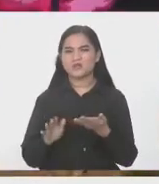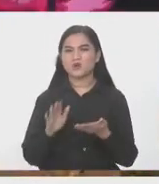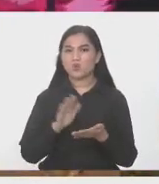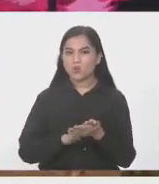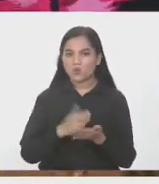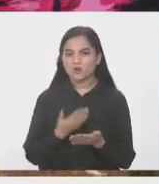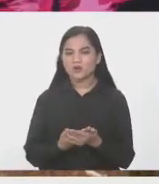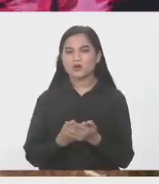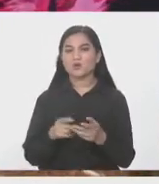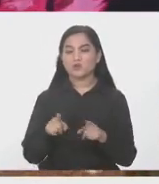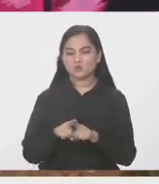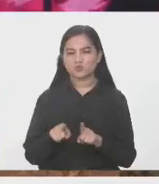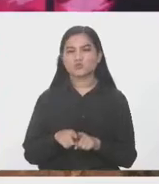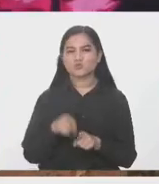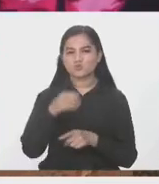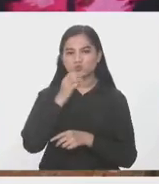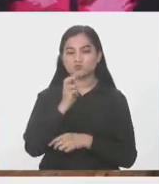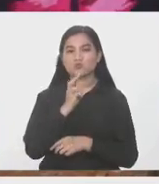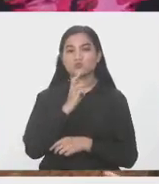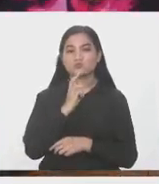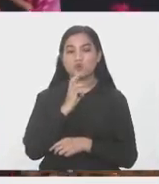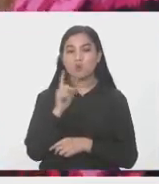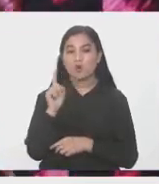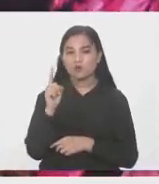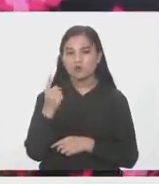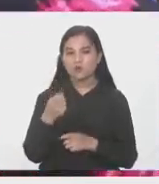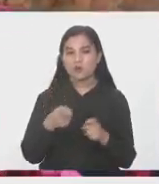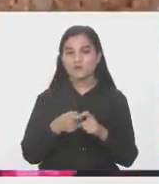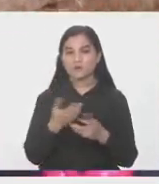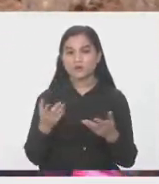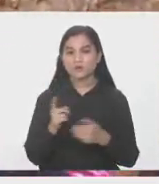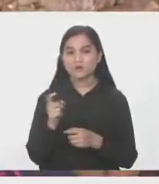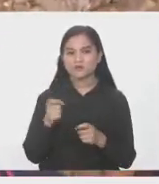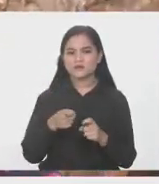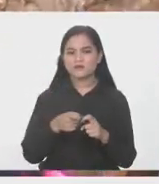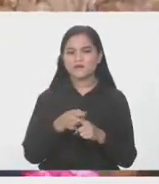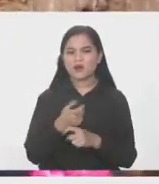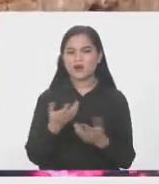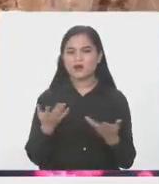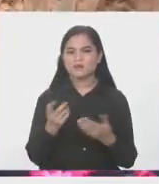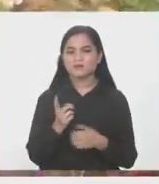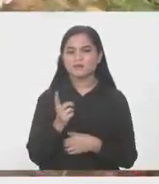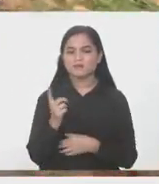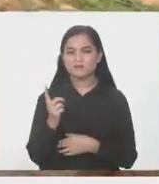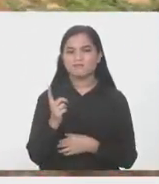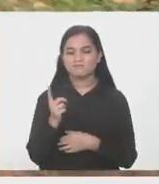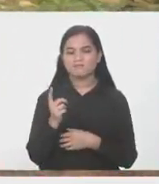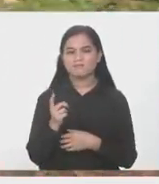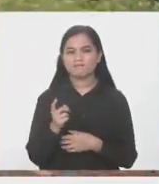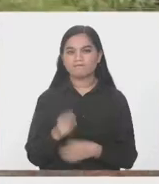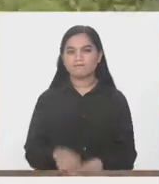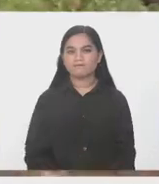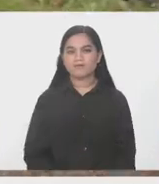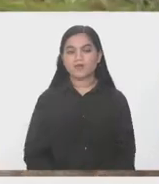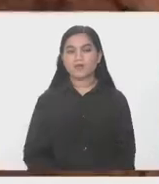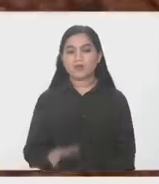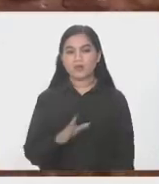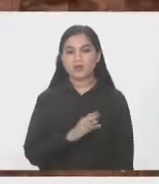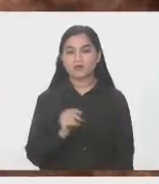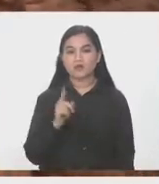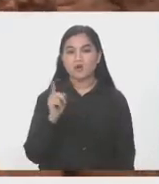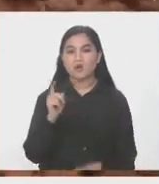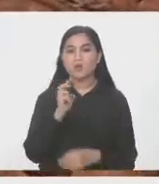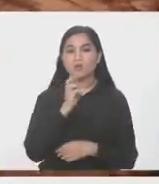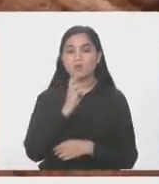also drink this water. It's water coming from the sewers, and it's liquid gold to them. This murky water